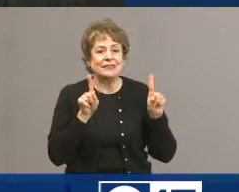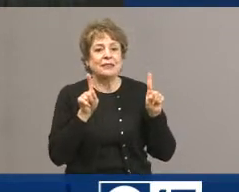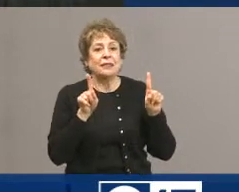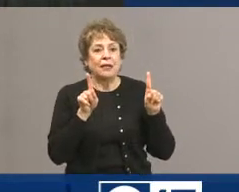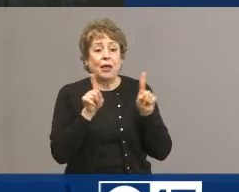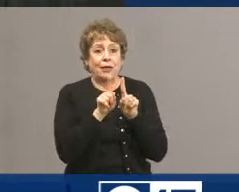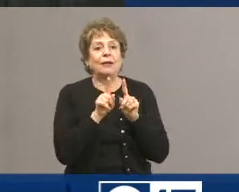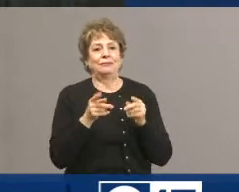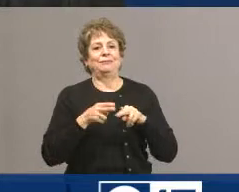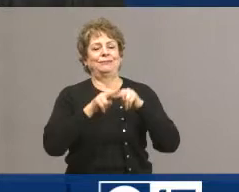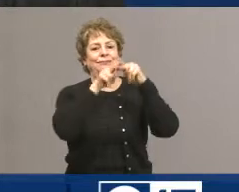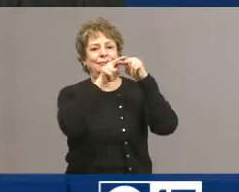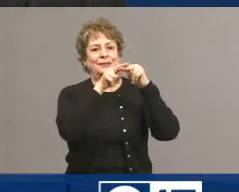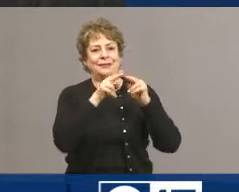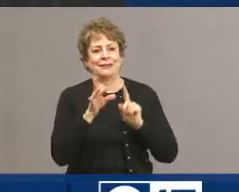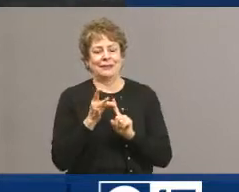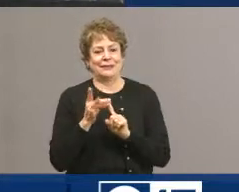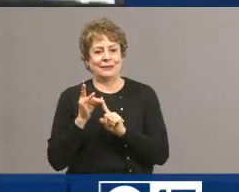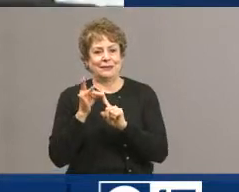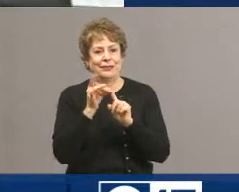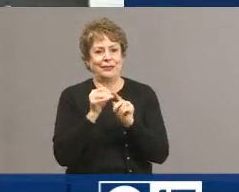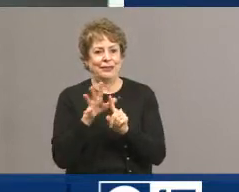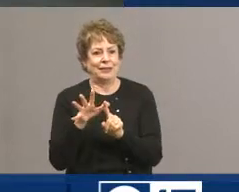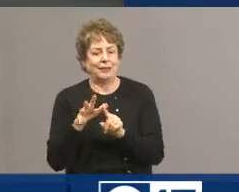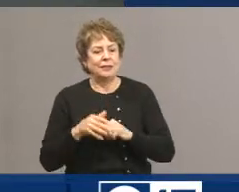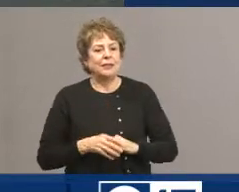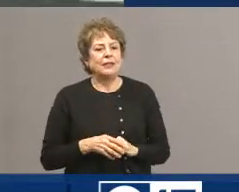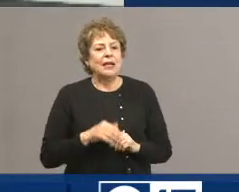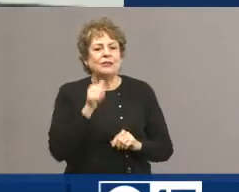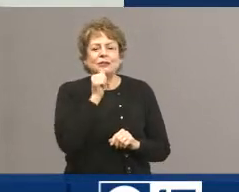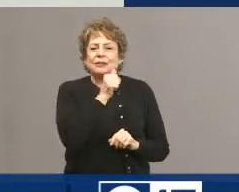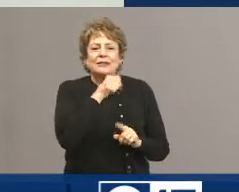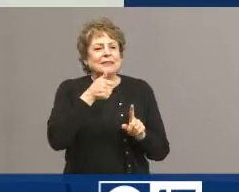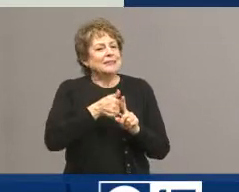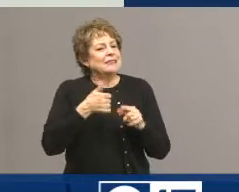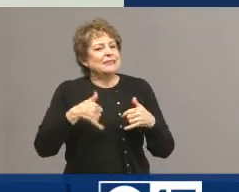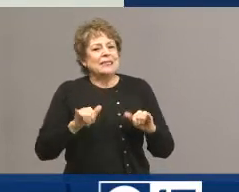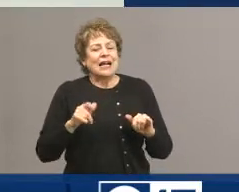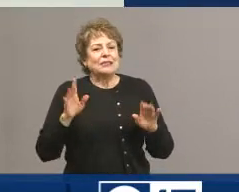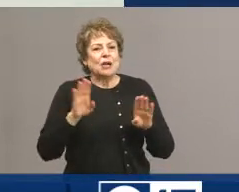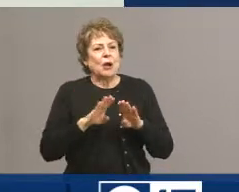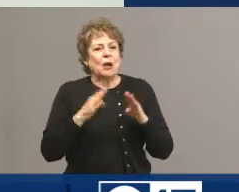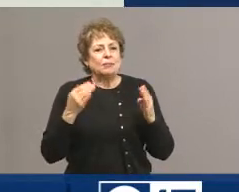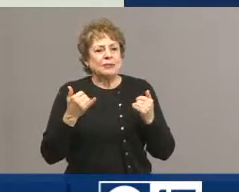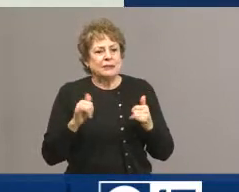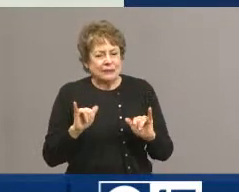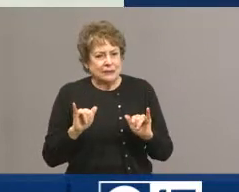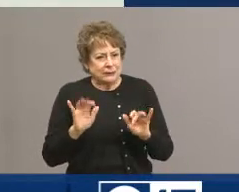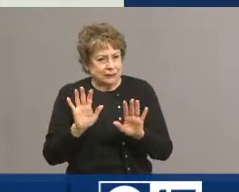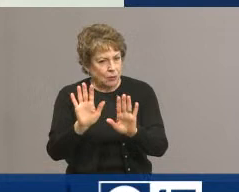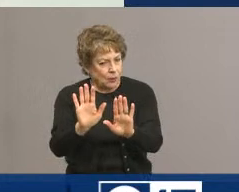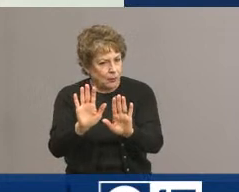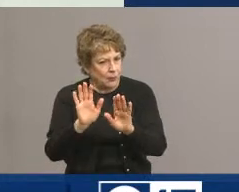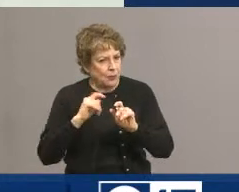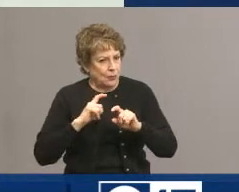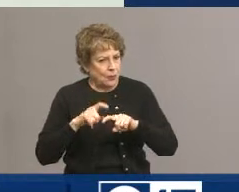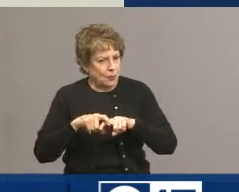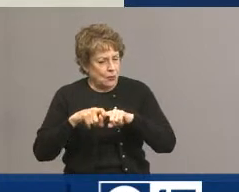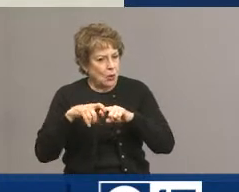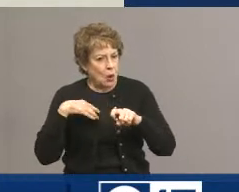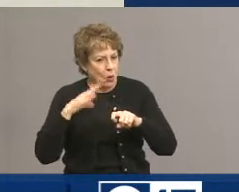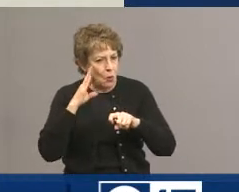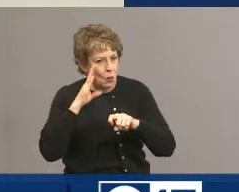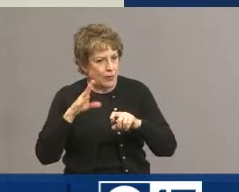remaining on pause with additional steps to slow the spread. We last met